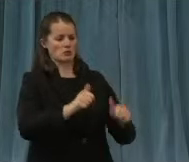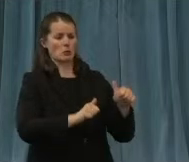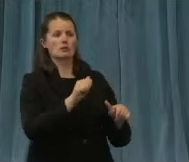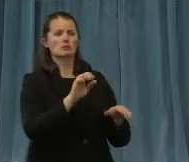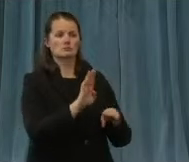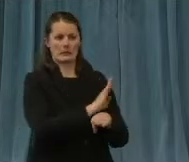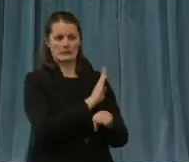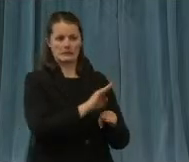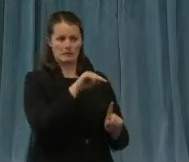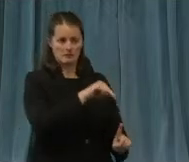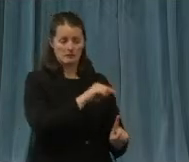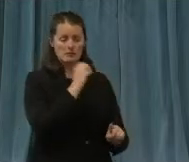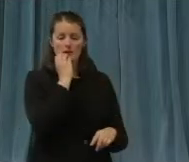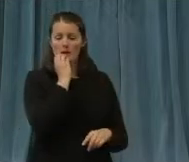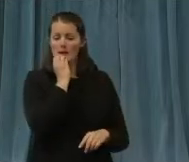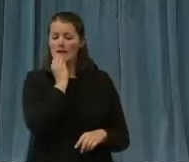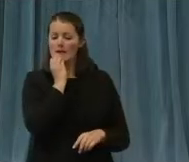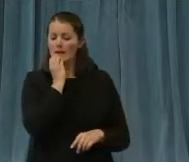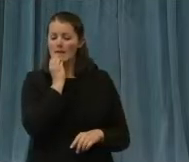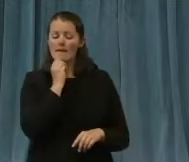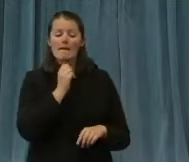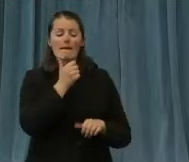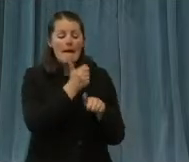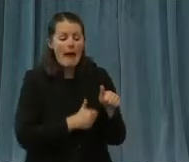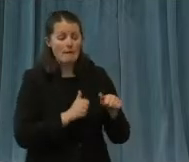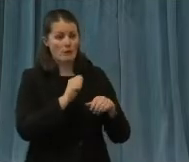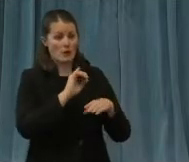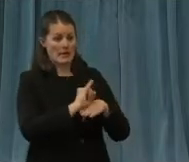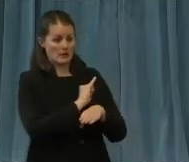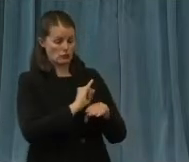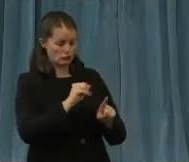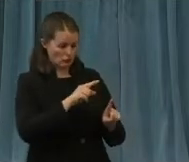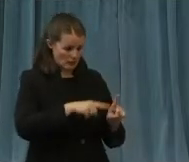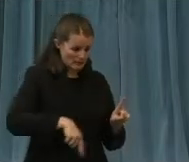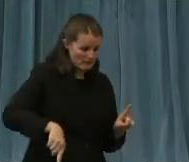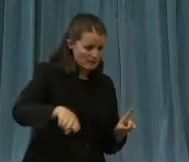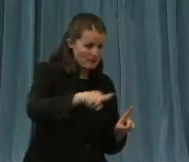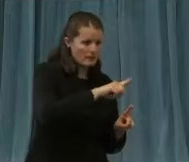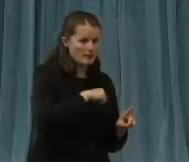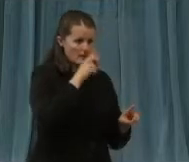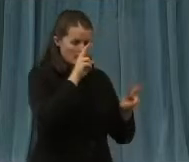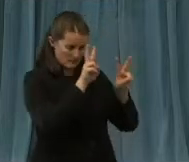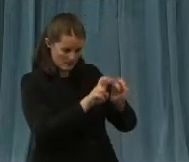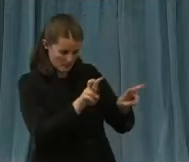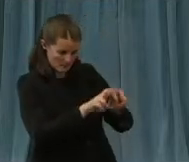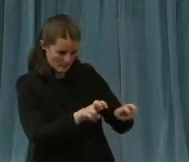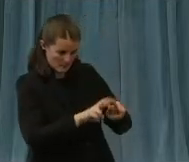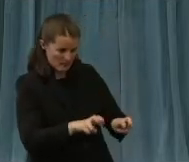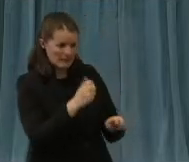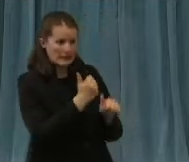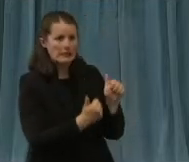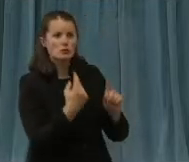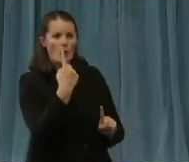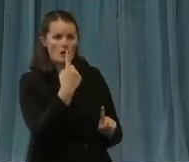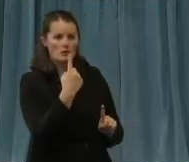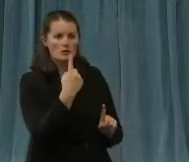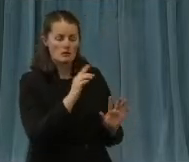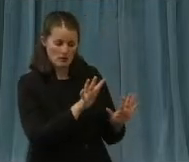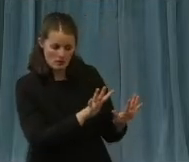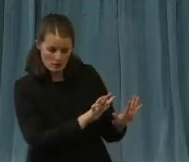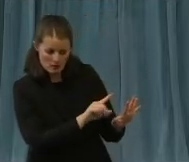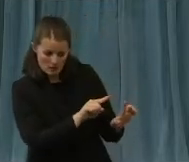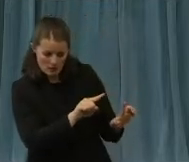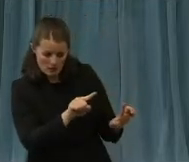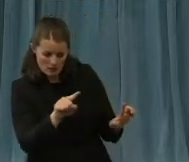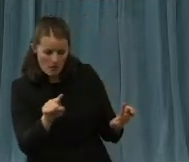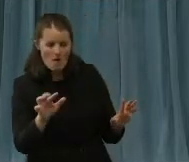Every industry knows their industry better than I know it. And some have provided guidance and will continue to provide guidance. And we'll take that all under submission when